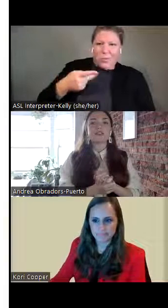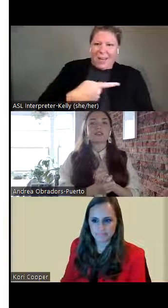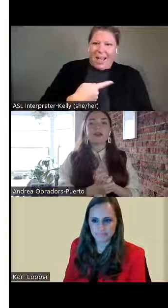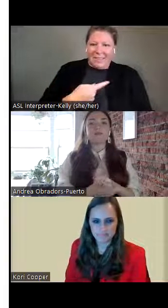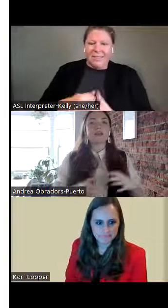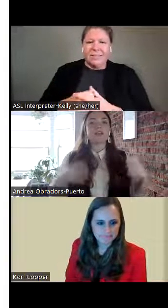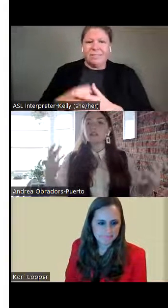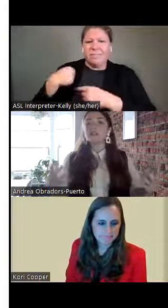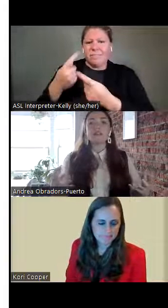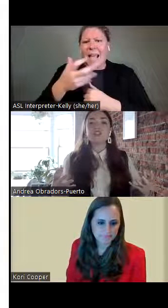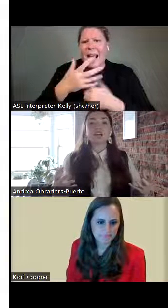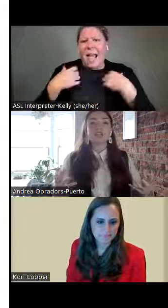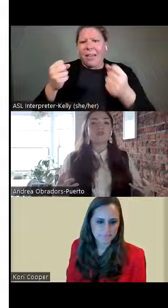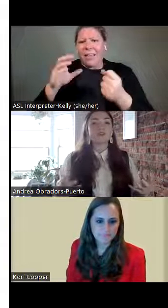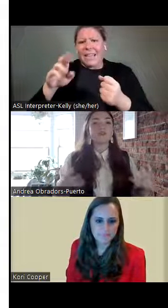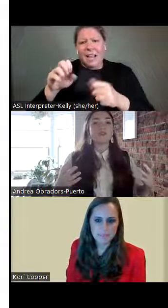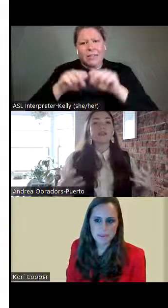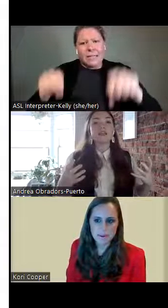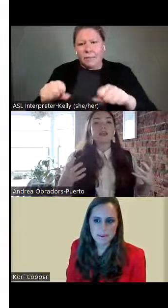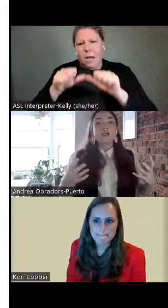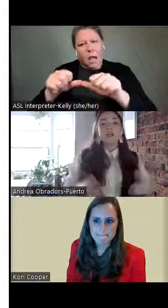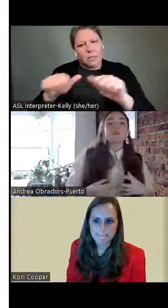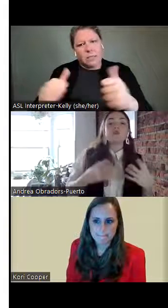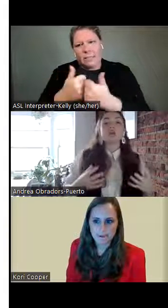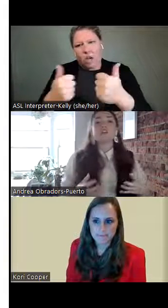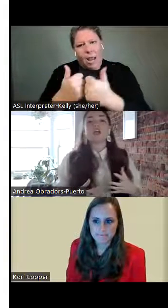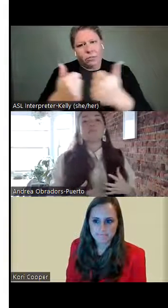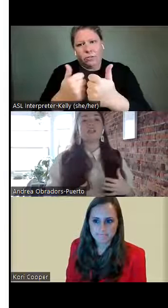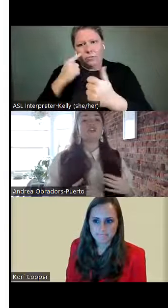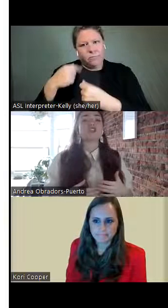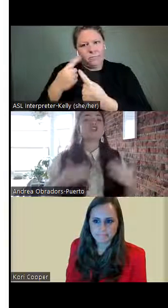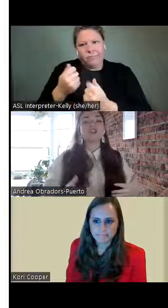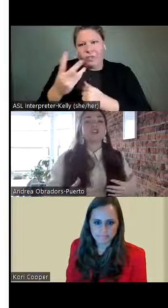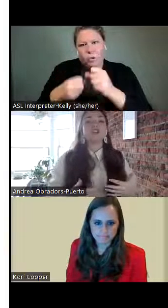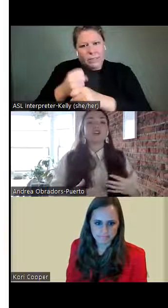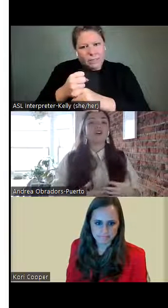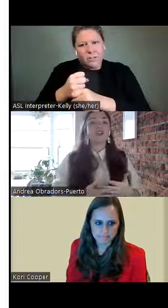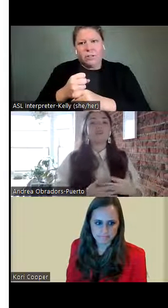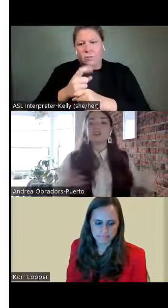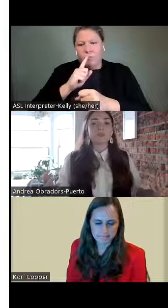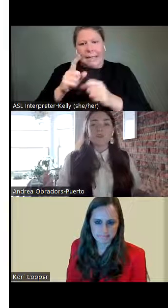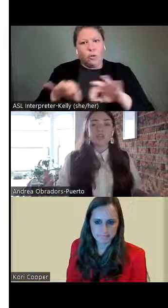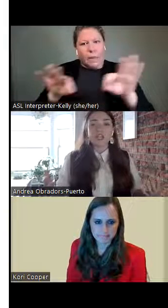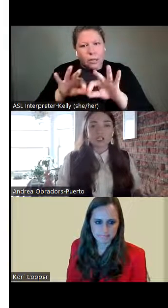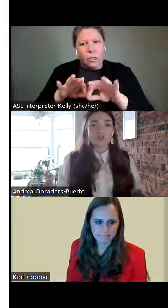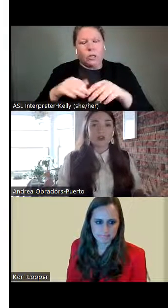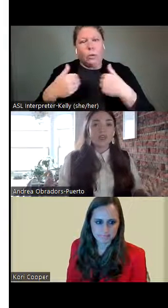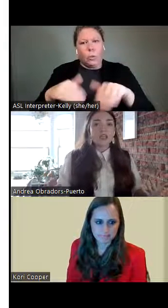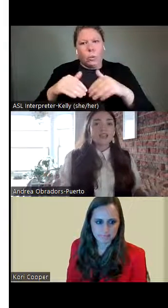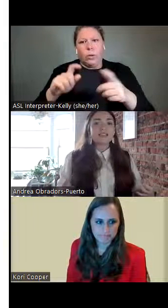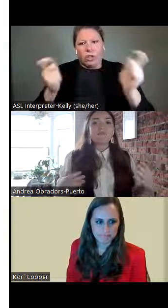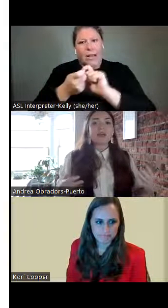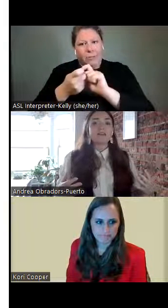healthcare systems have been constantly challenged to face major critical and hardly predictable changes,